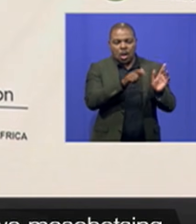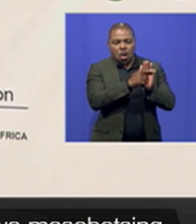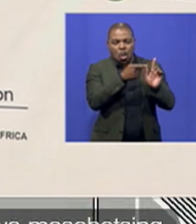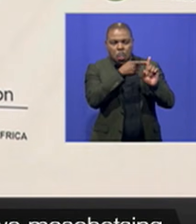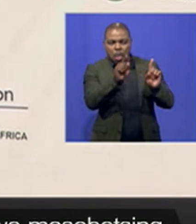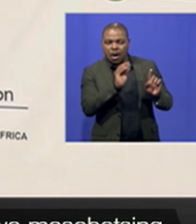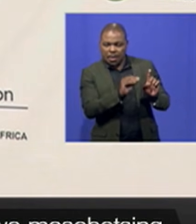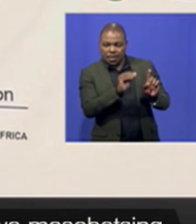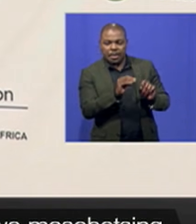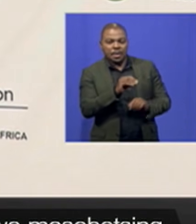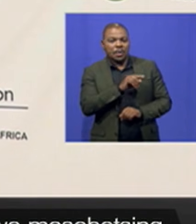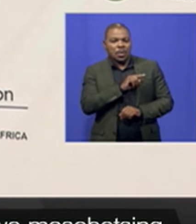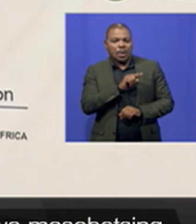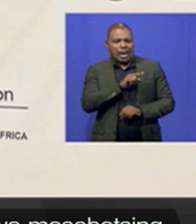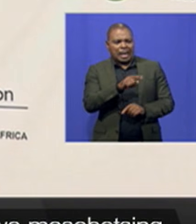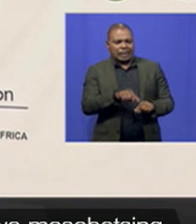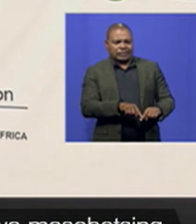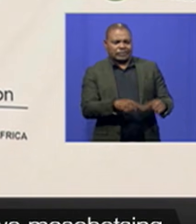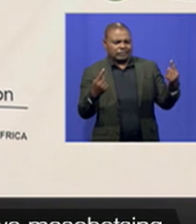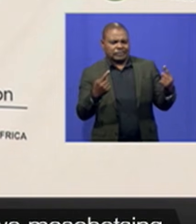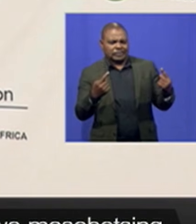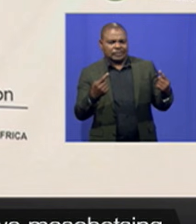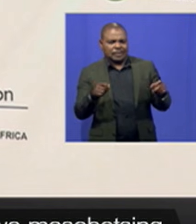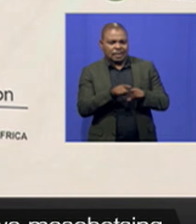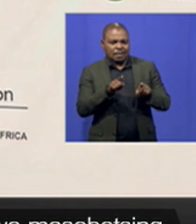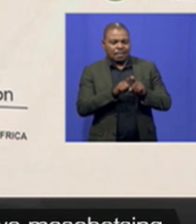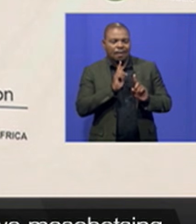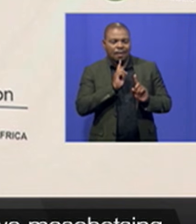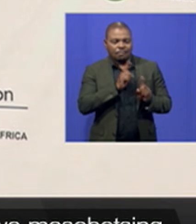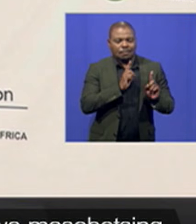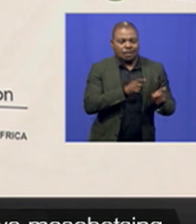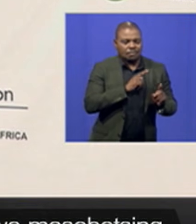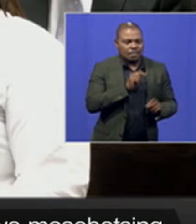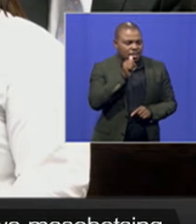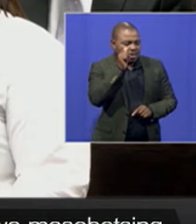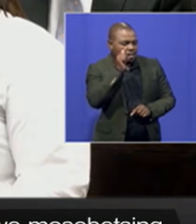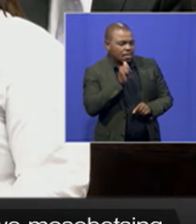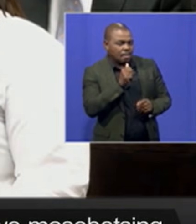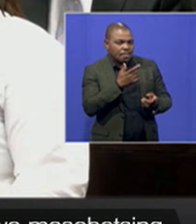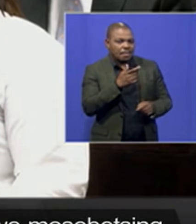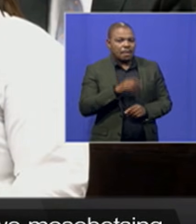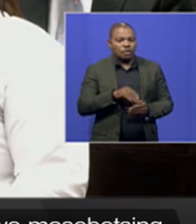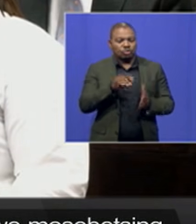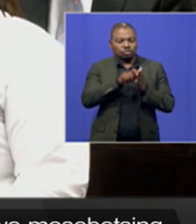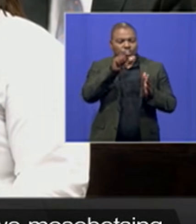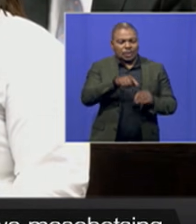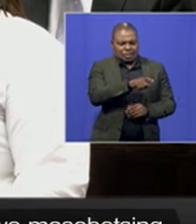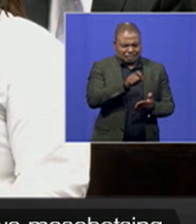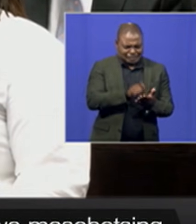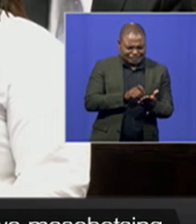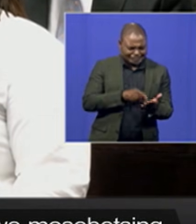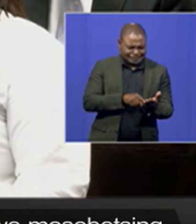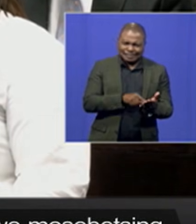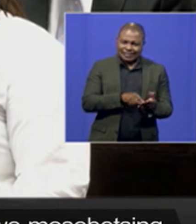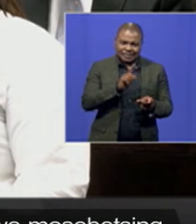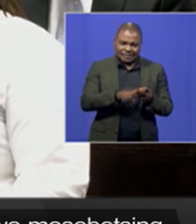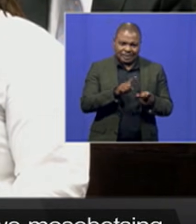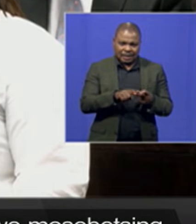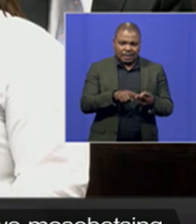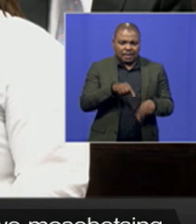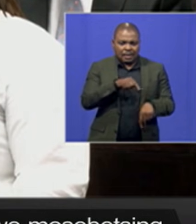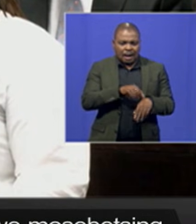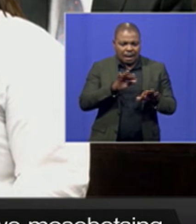ne le ho tshwana ho sa tlwaelehang pakeng tsa dikarabo tse ho fannweng ka tsona ke morutwana le karabo e fannweng